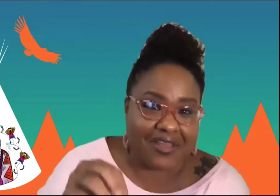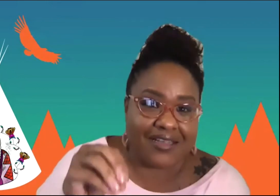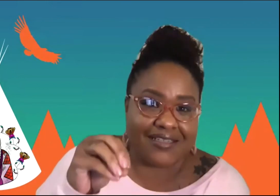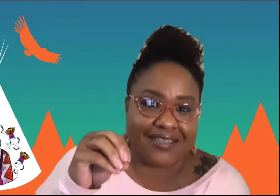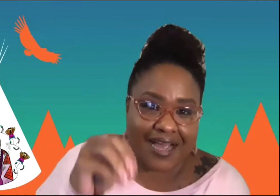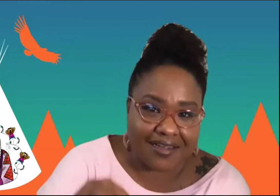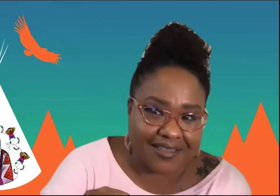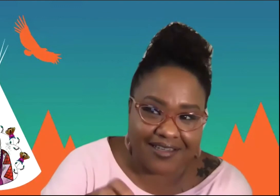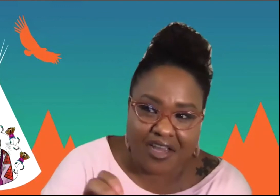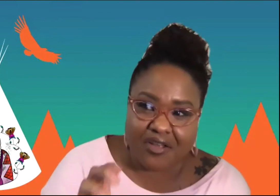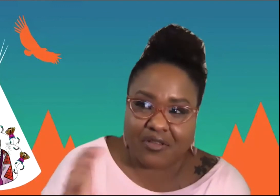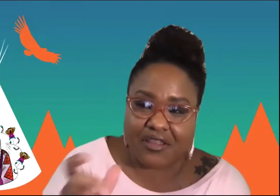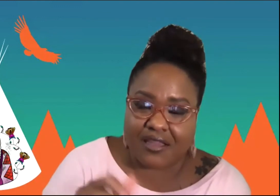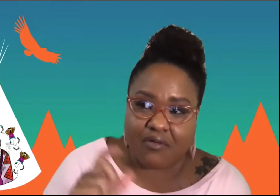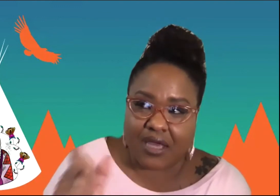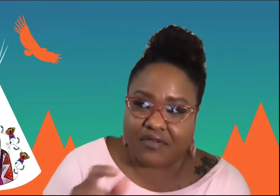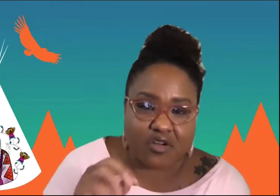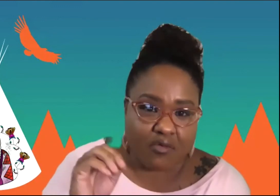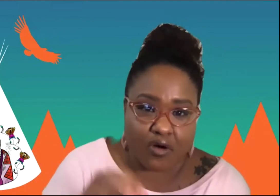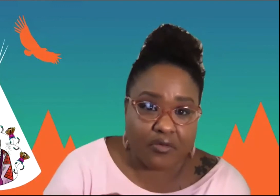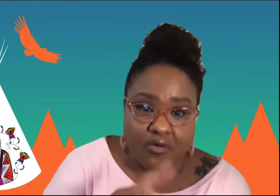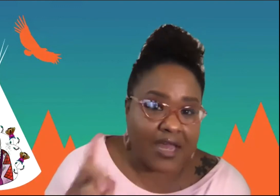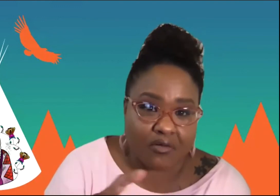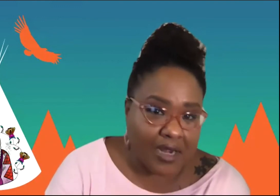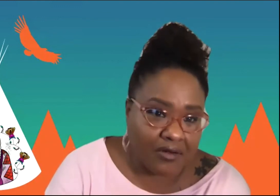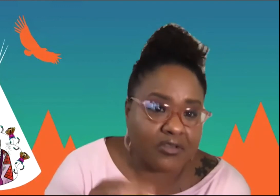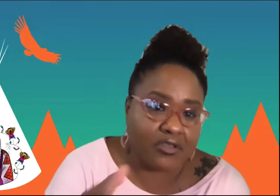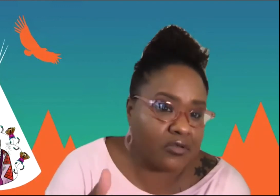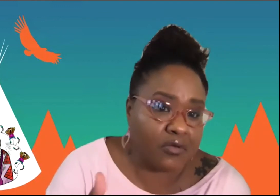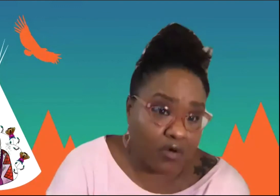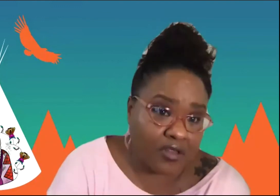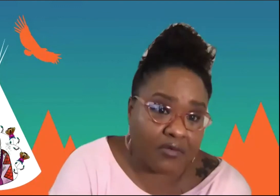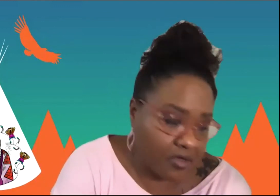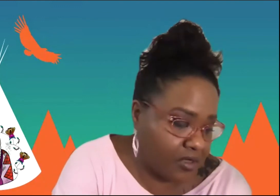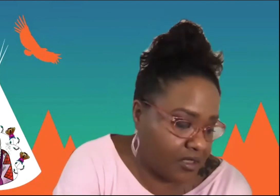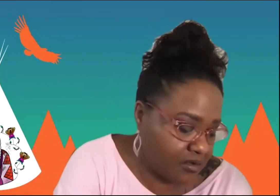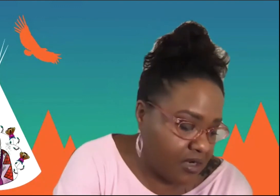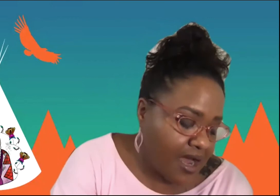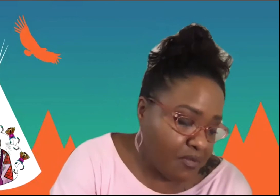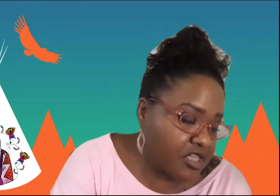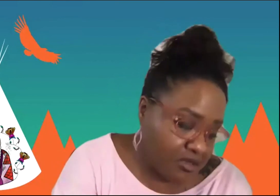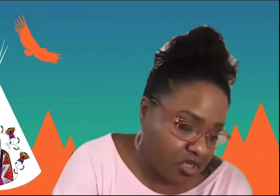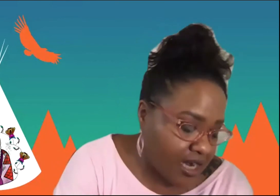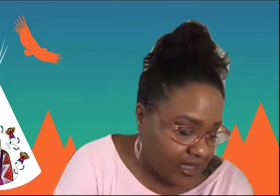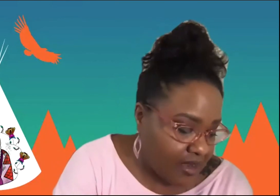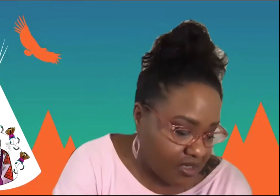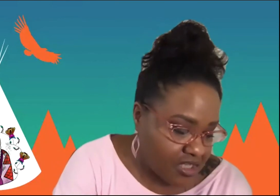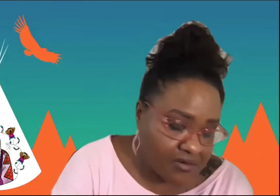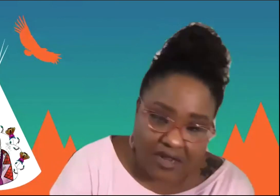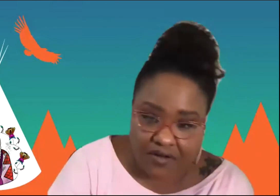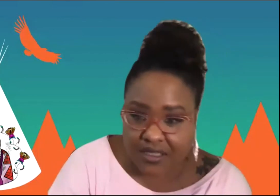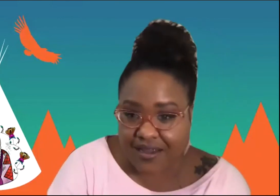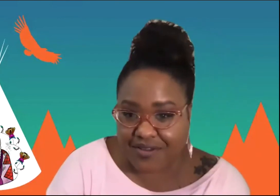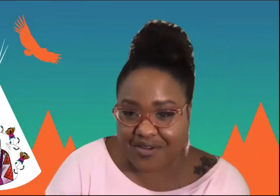container. That is exactly, you know, the thing that we have to try to work through and around to do the work that we're doing. So I appreciate you trying at that question.